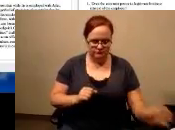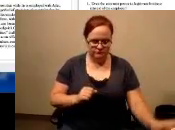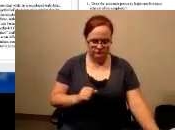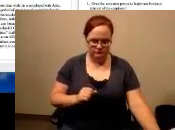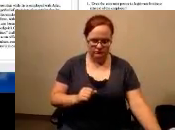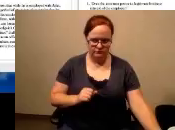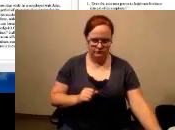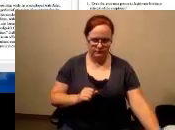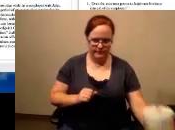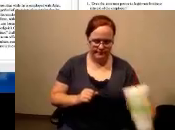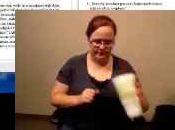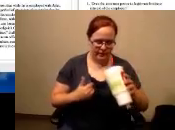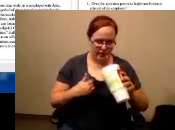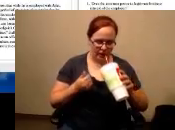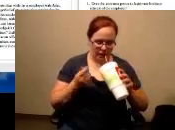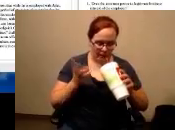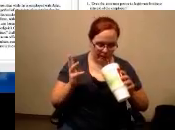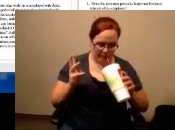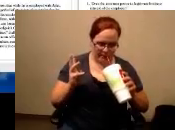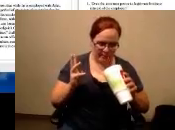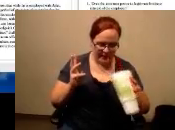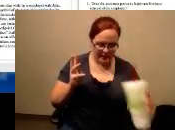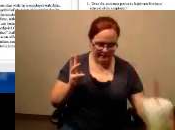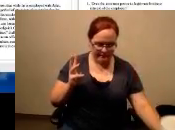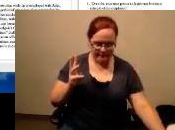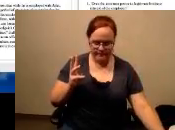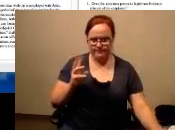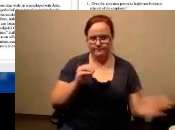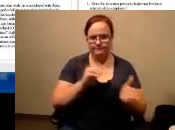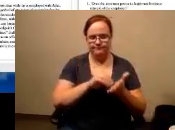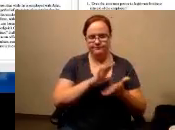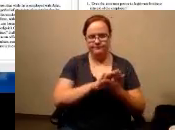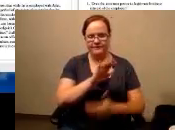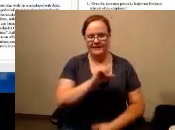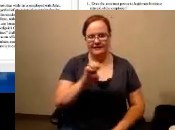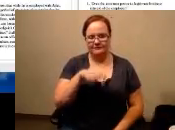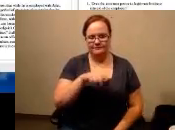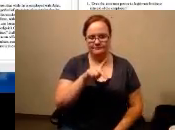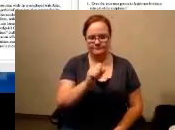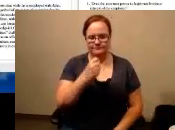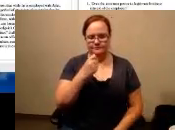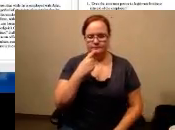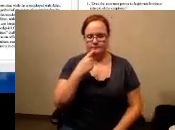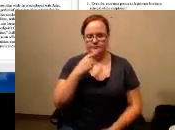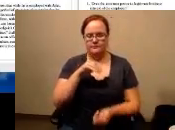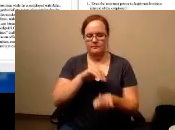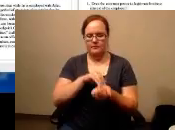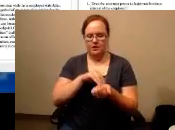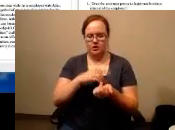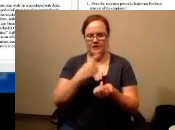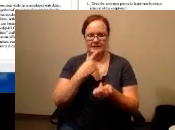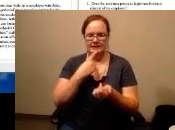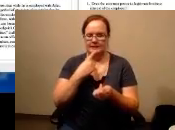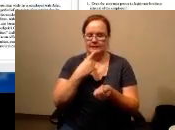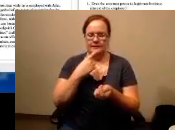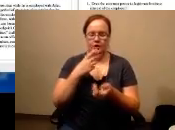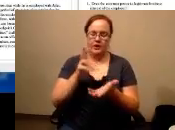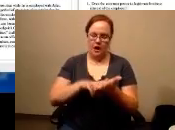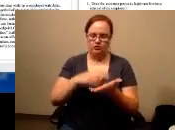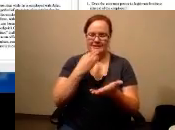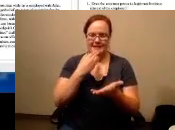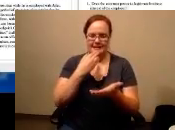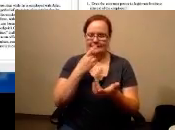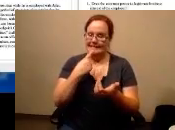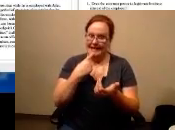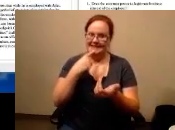In fact, we have several reported cases in Kansas where the contract says the doctor could not practice, let's say, family medicine